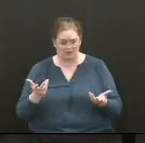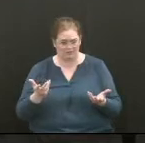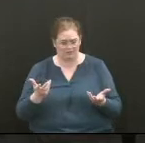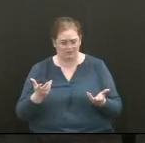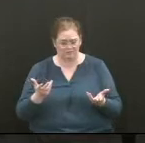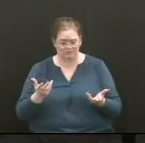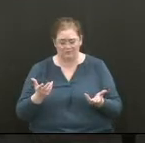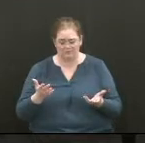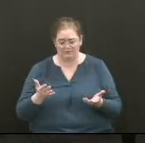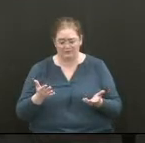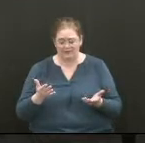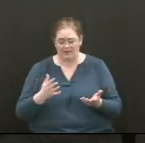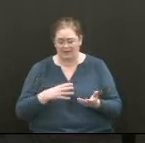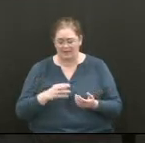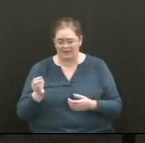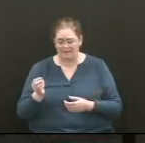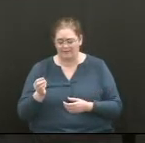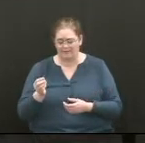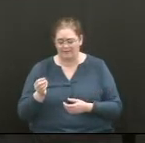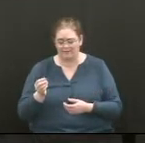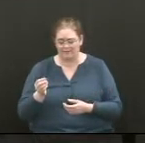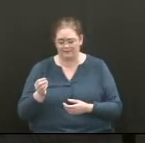Okay. And